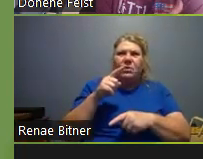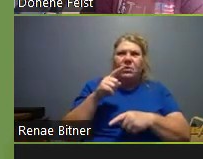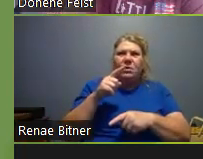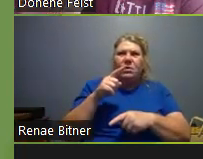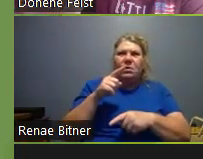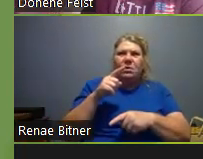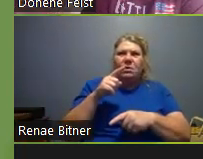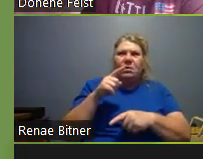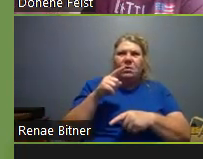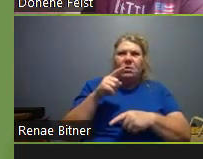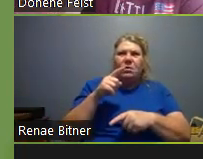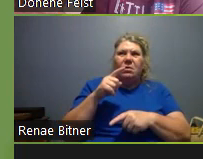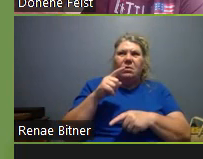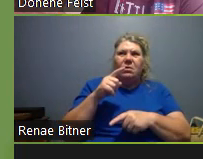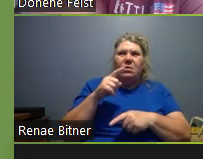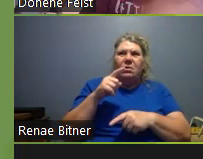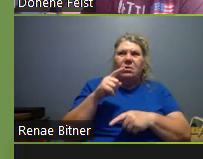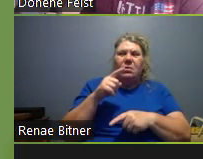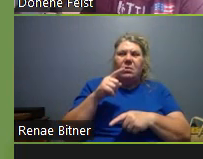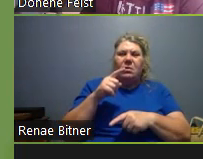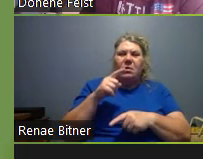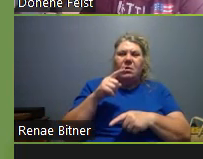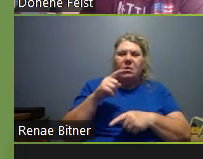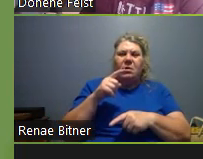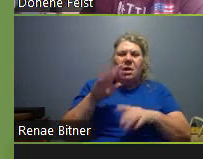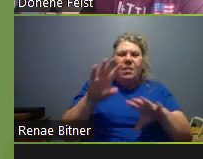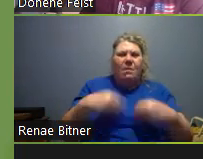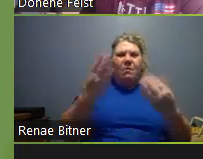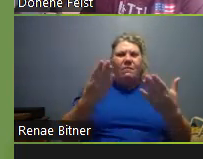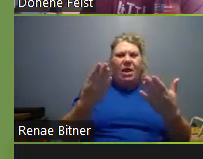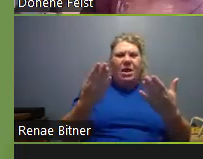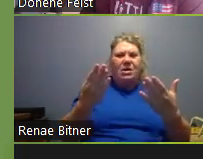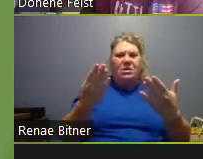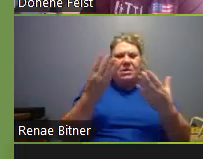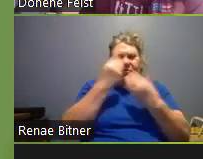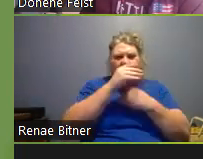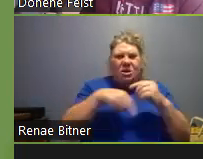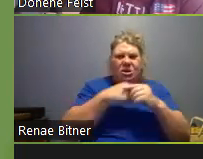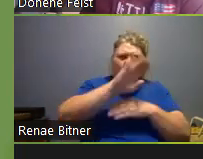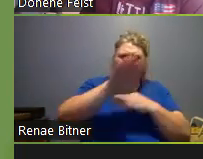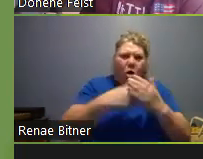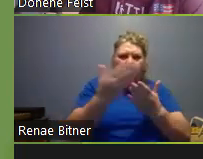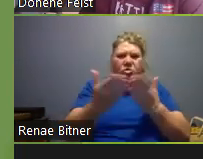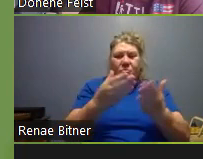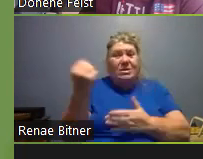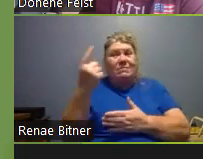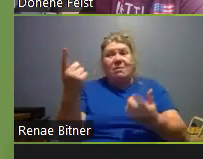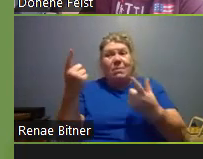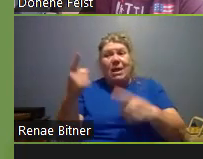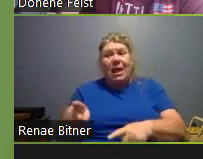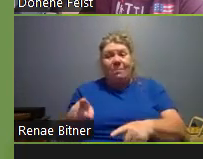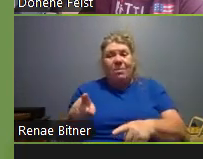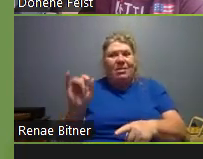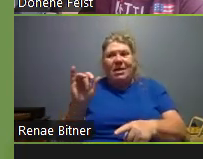that overviews all of the services, so that if there was something that would happen, that there was a death